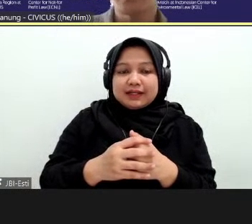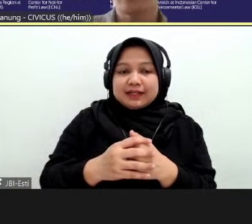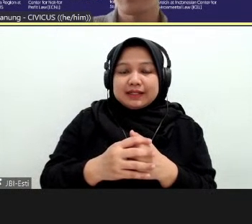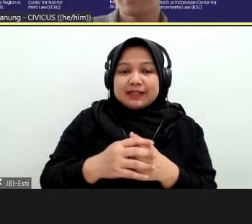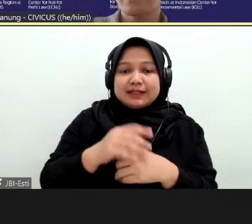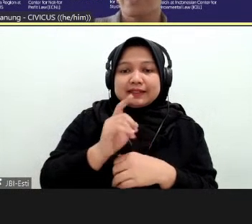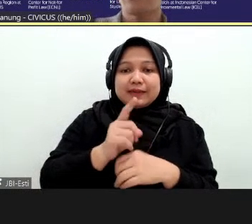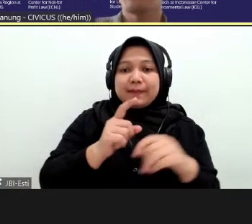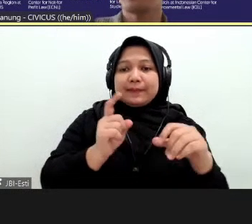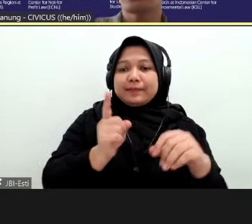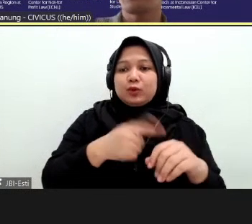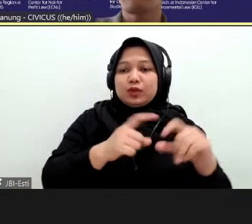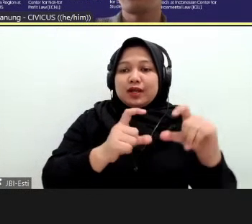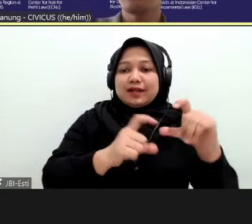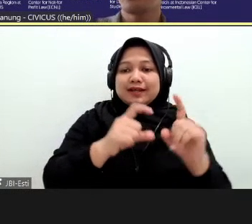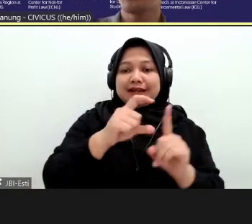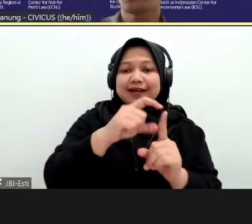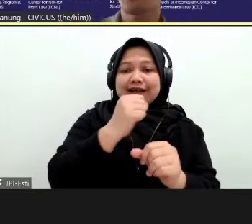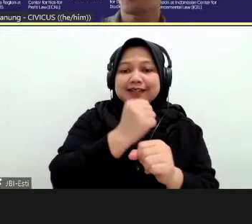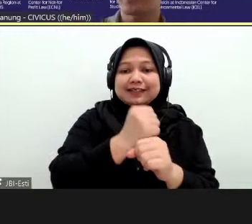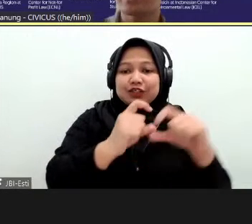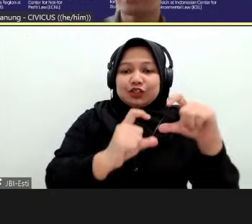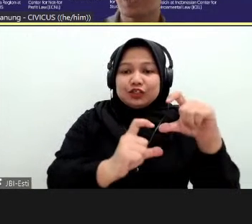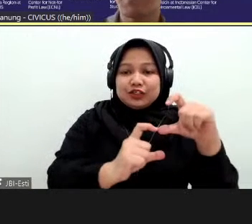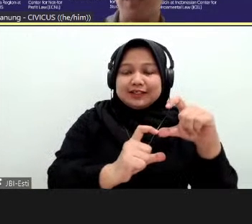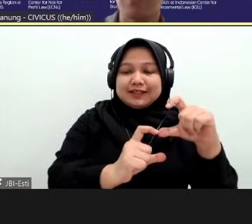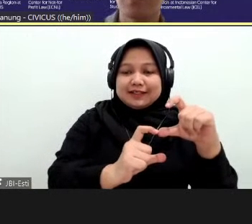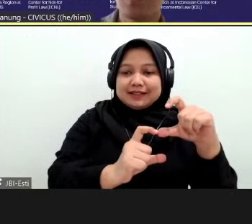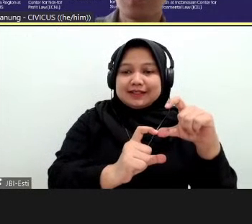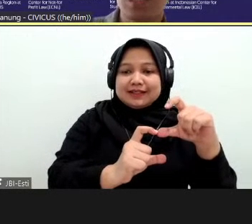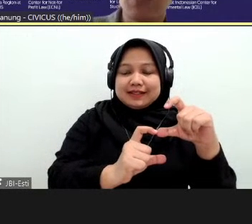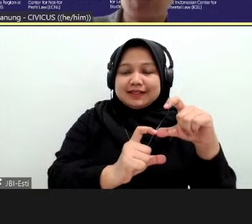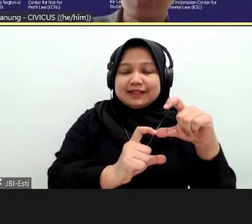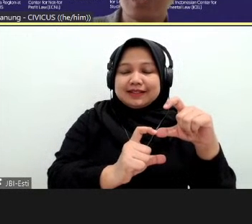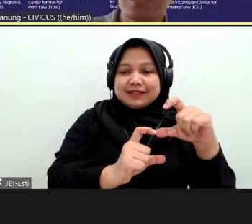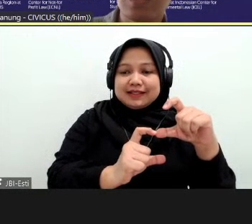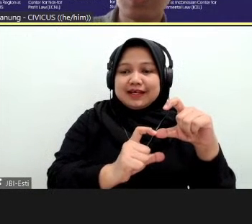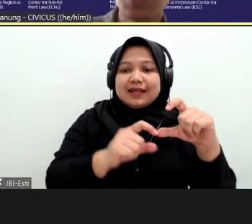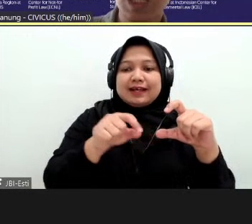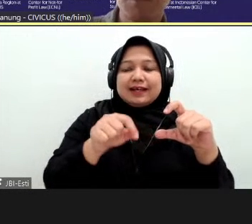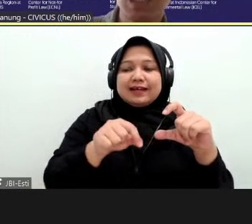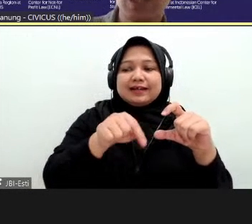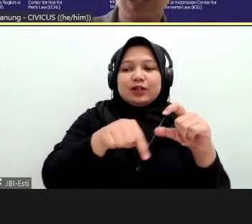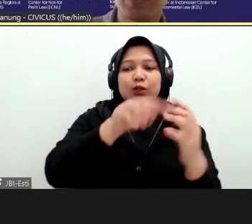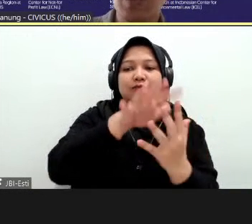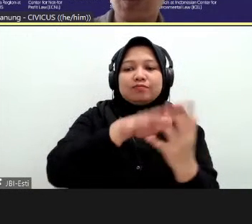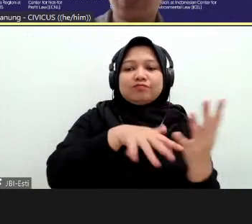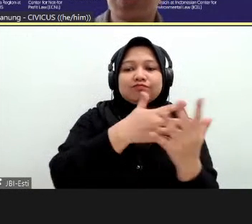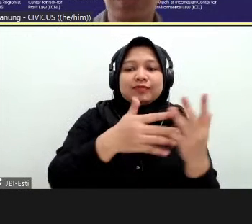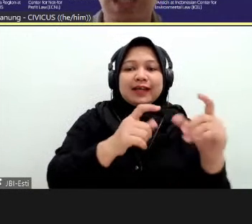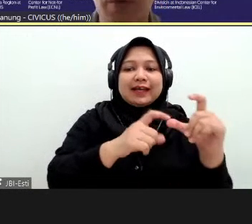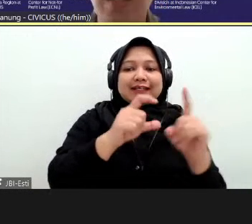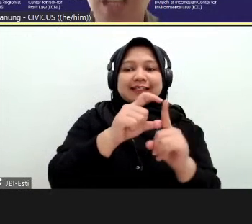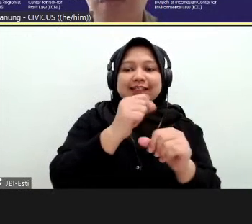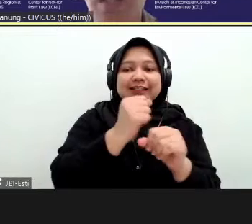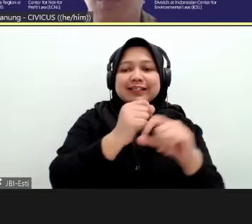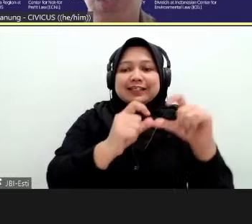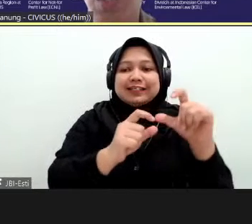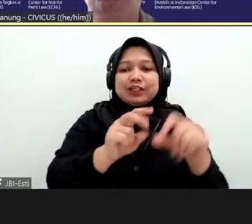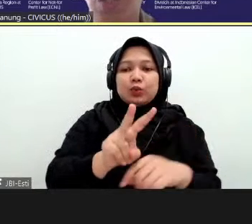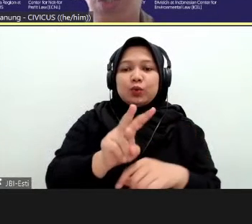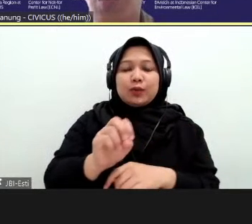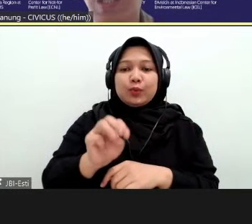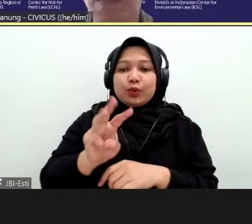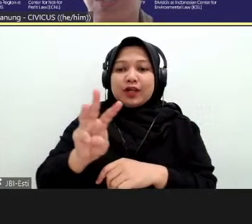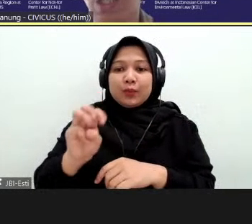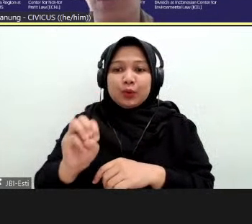2030, which actually have the commitment to protect civic space. And if we see that Sustainable Development Goals 16.7, which